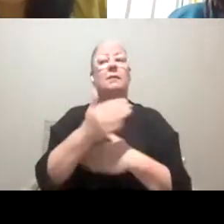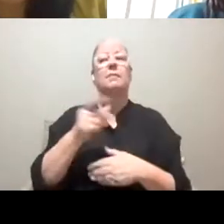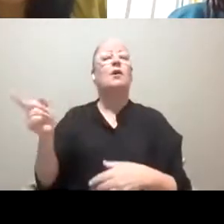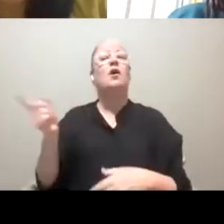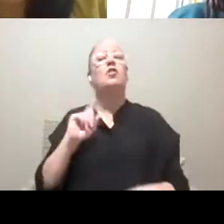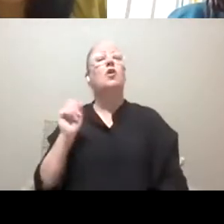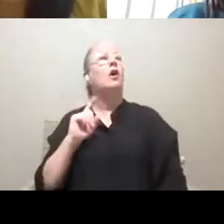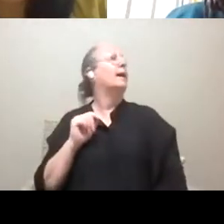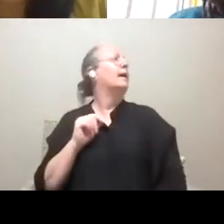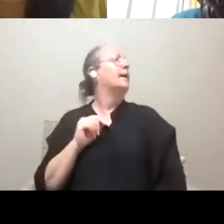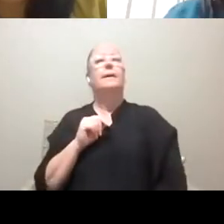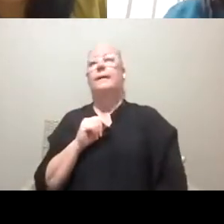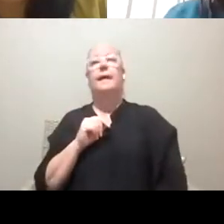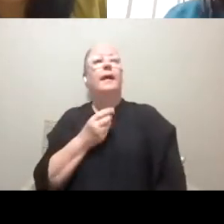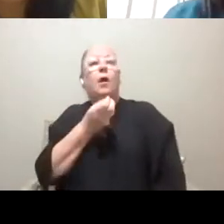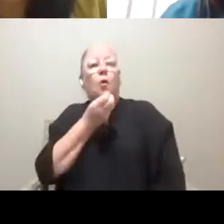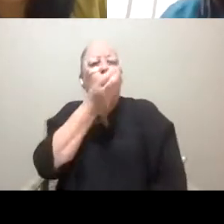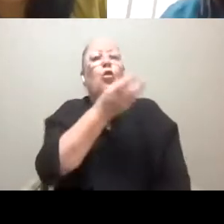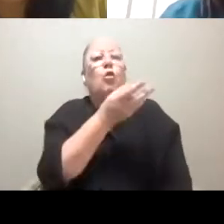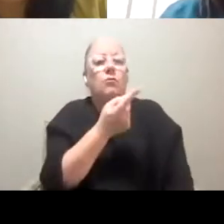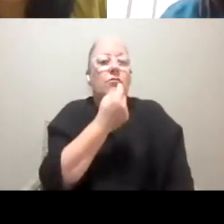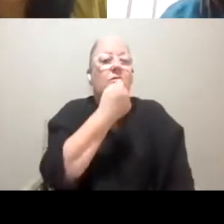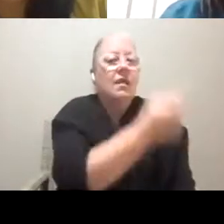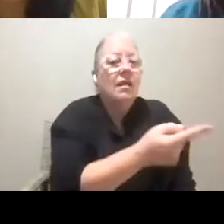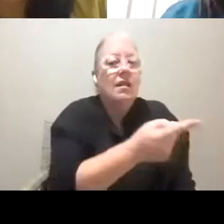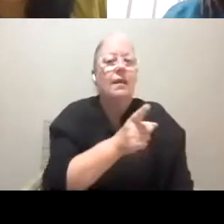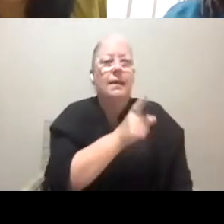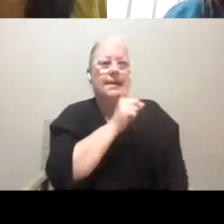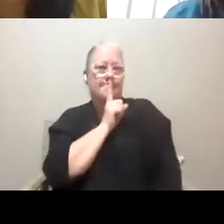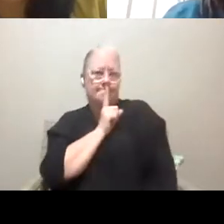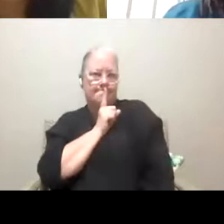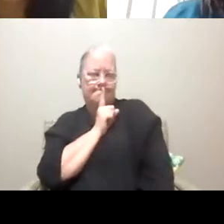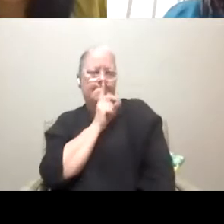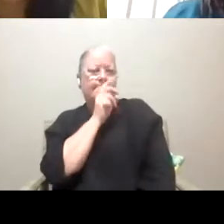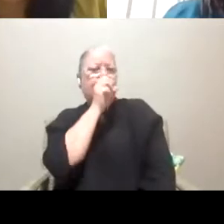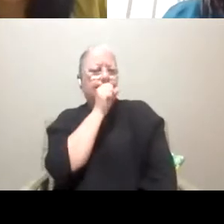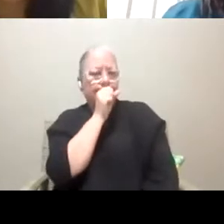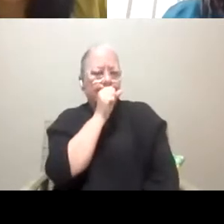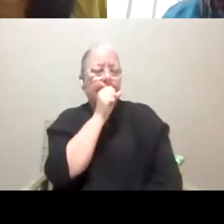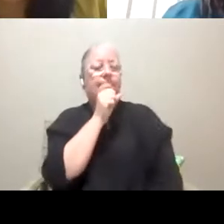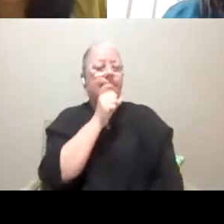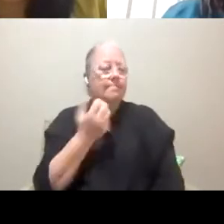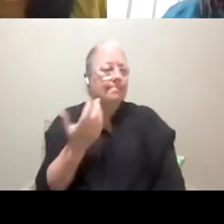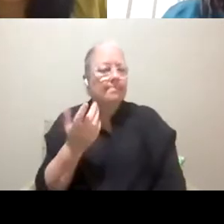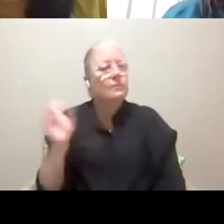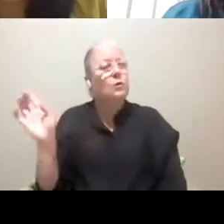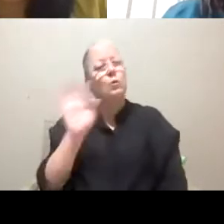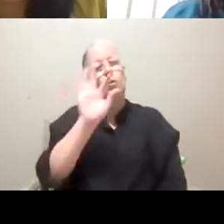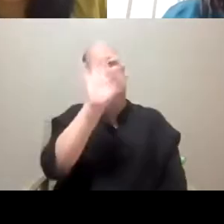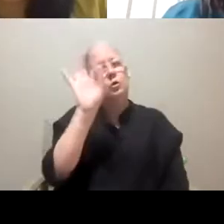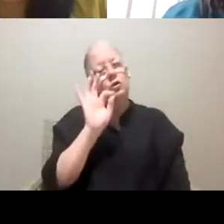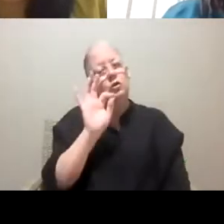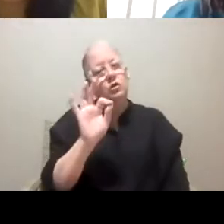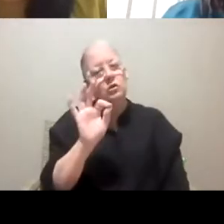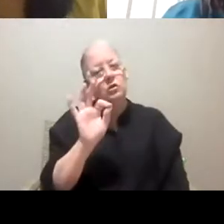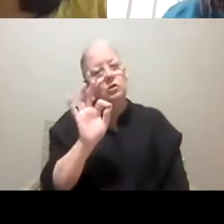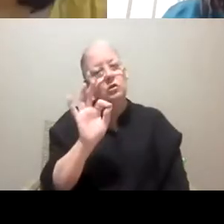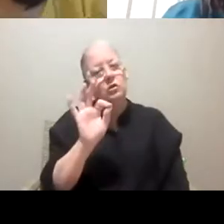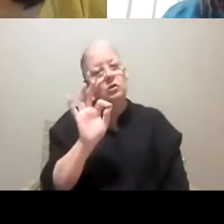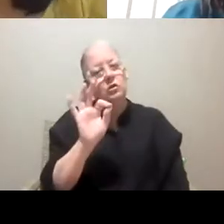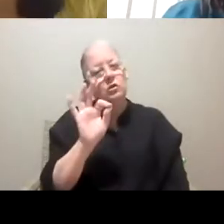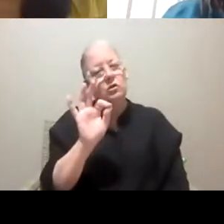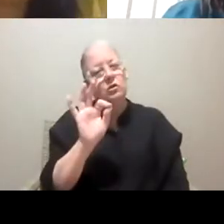other challenges and barriers. So here is a question regarding the incentive to report.